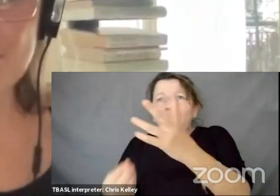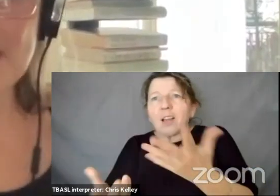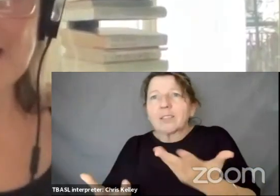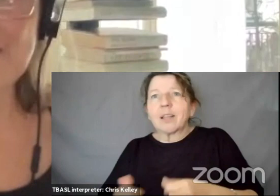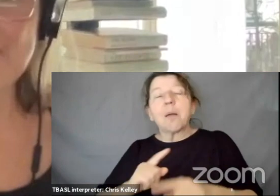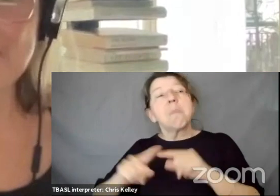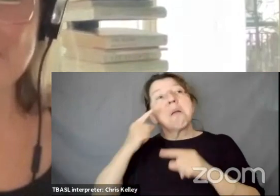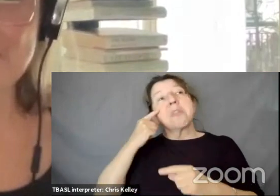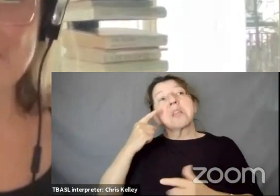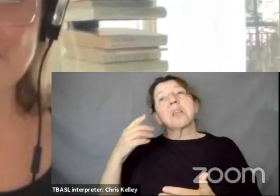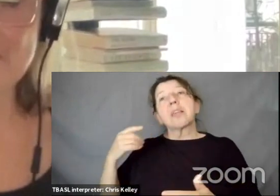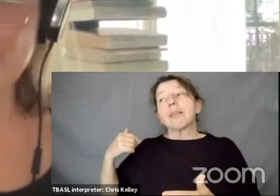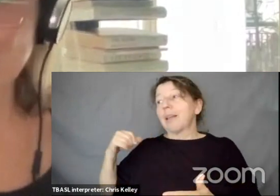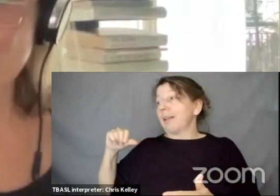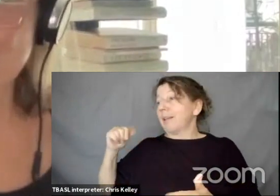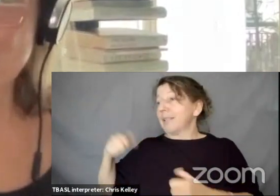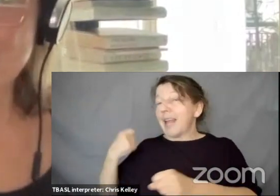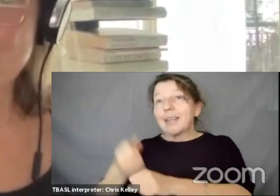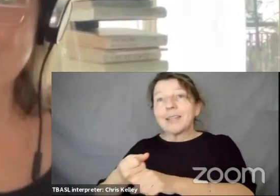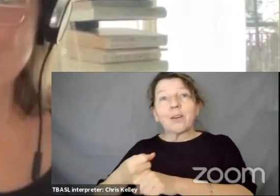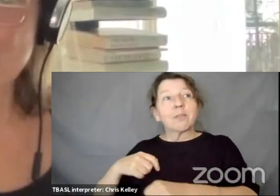how have we really